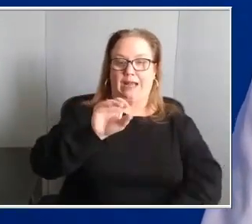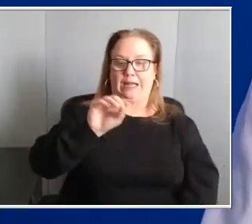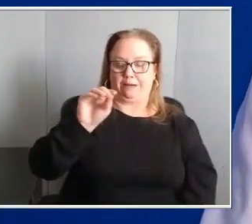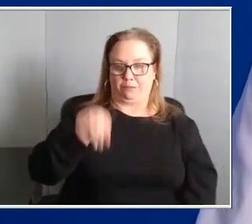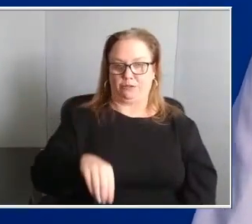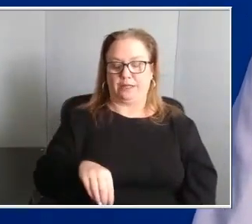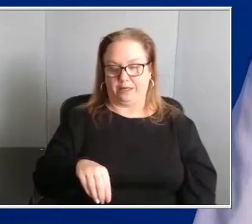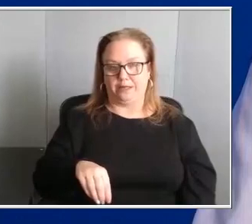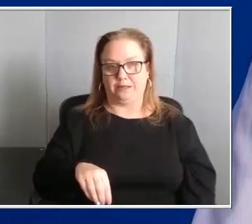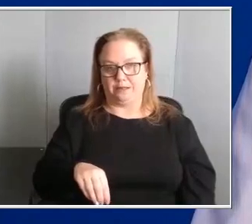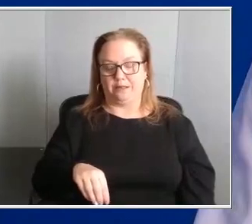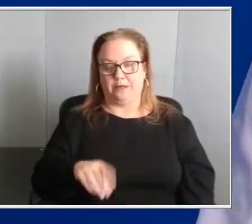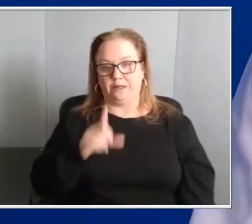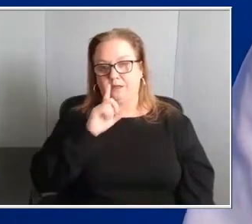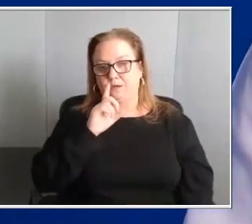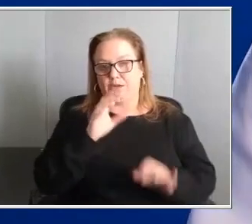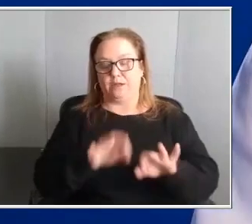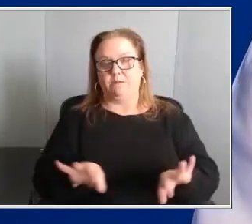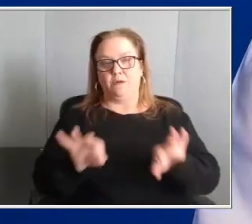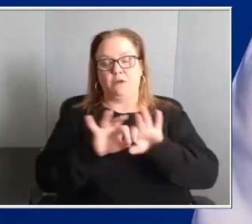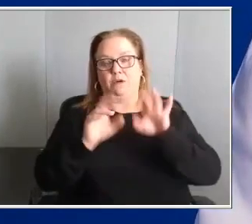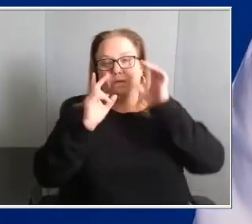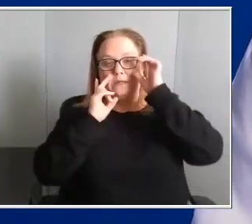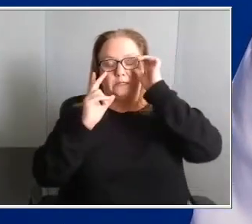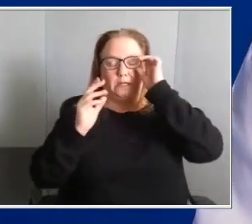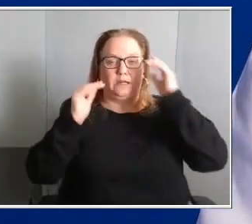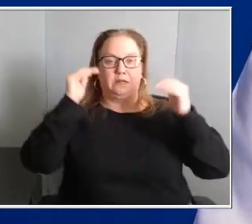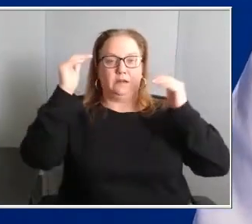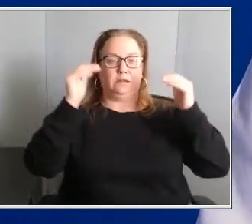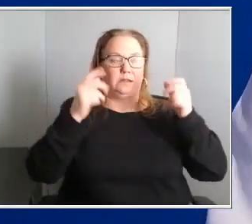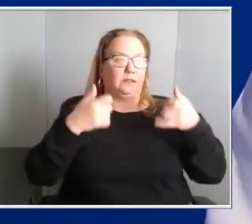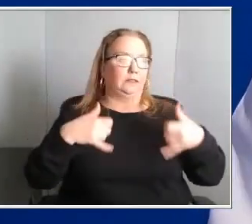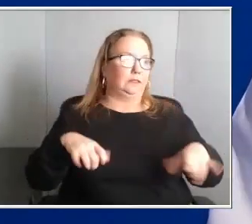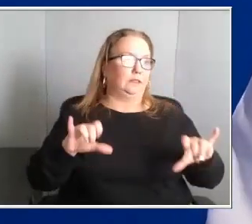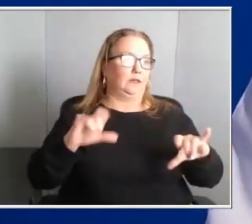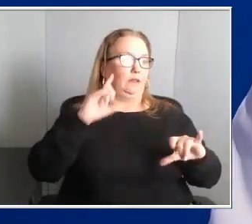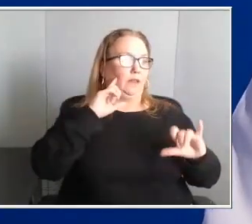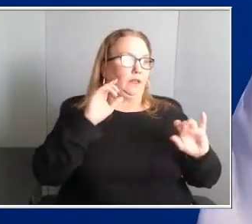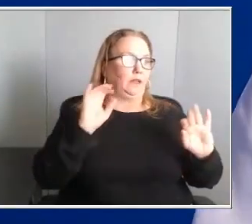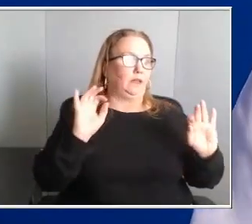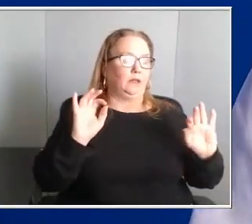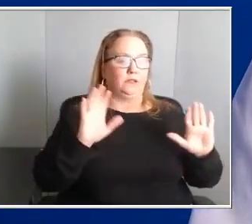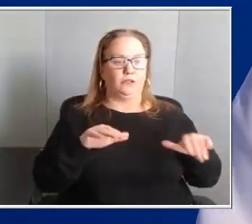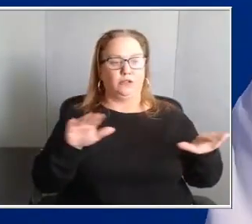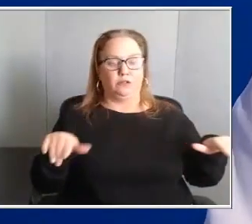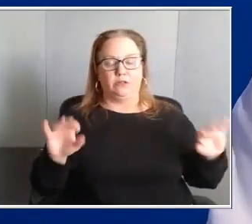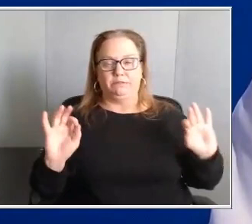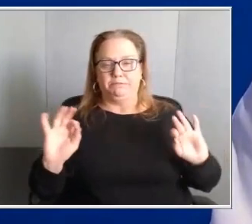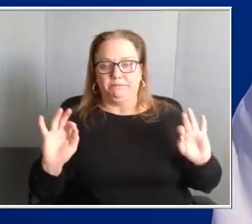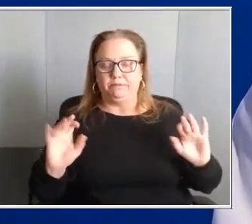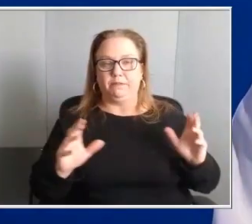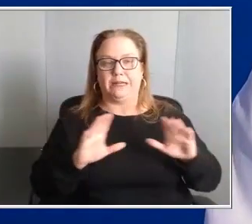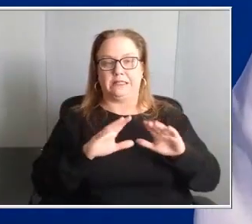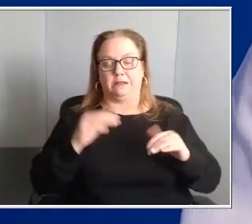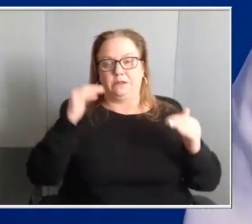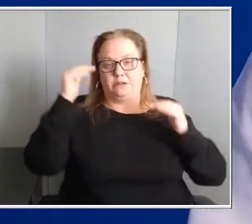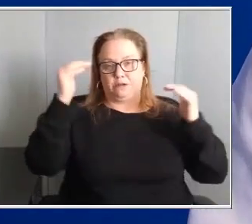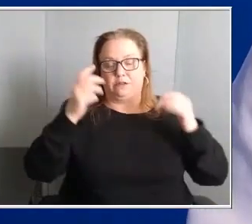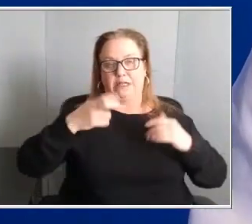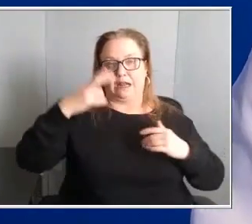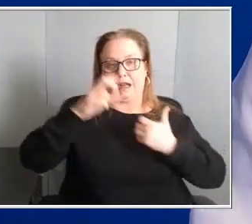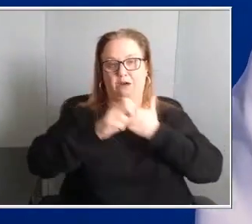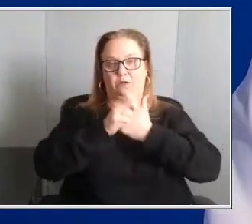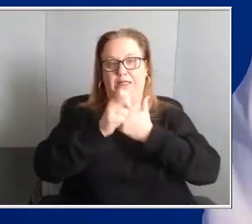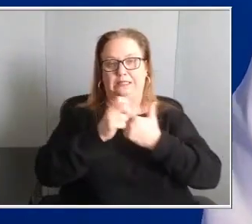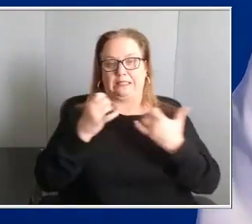important because we see adults, people still continue to think it's just children, but it's not. It's those adults at highest risk. Today will